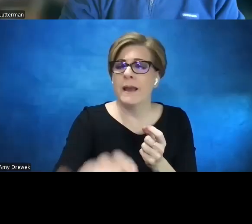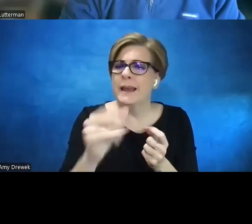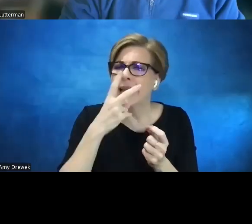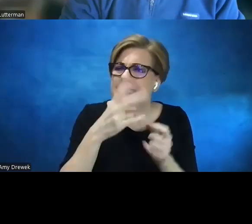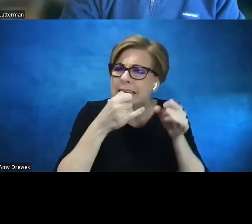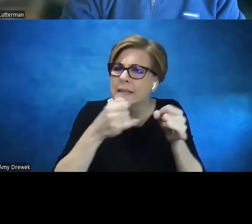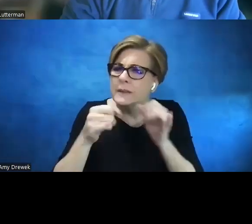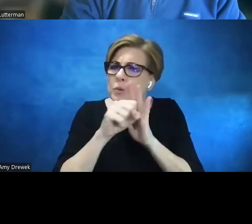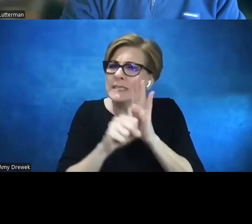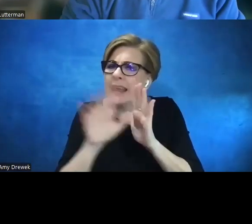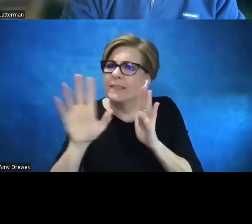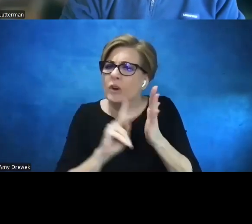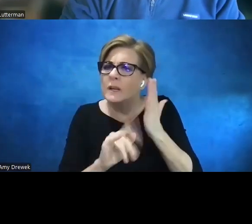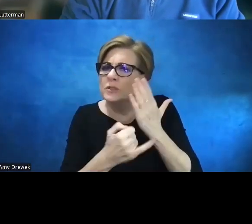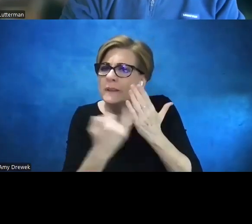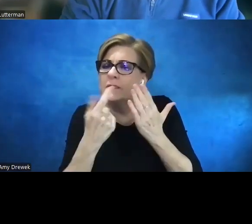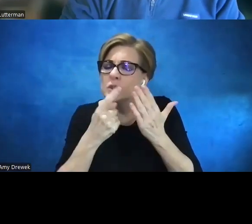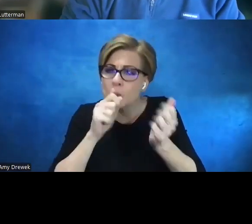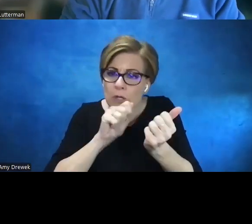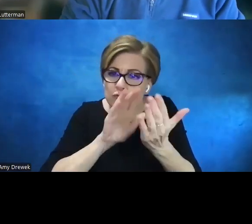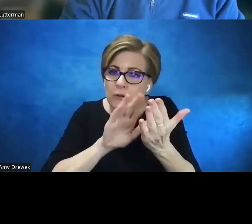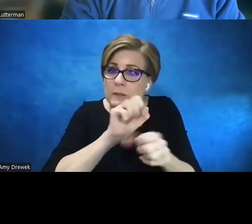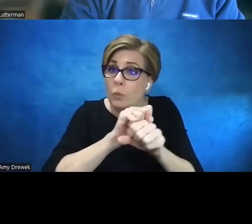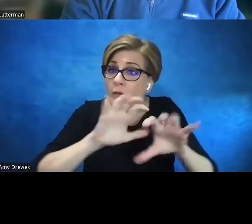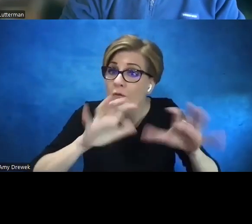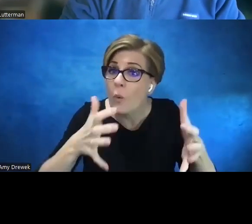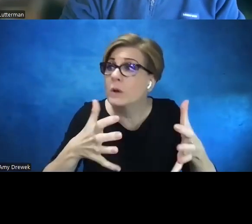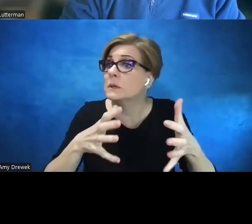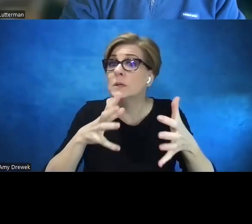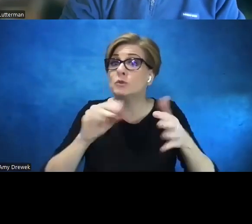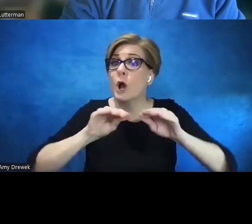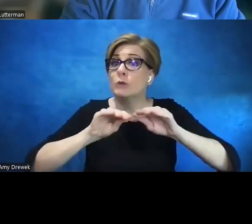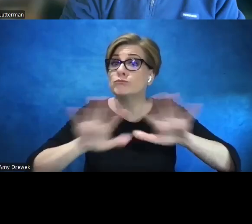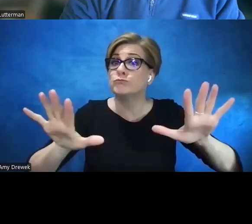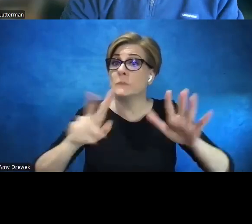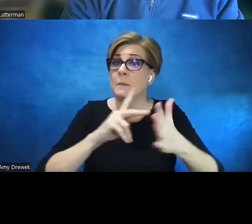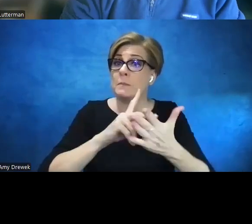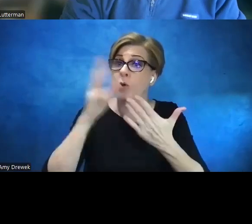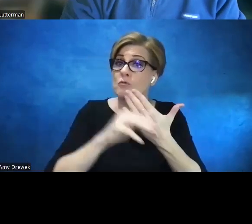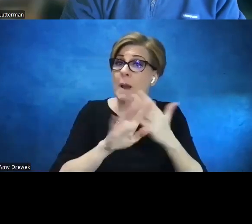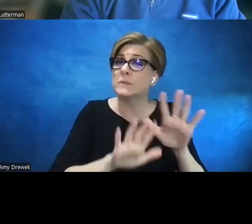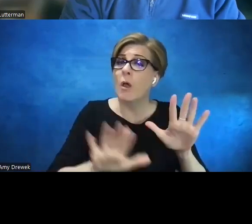and address workforce, to take programs statewide if they're not yet statewide, to address 24/7, et